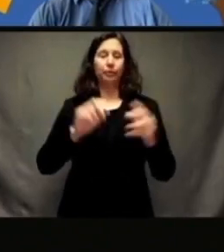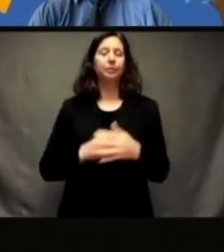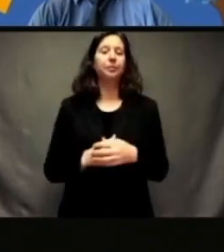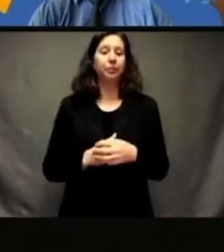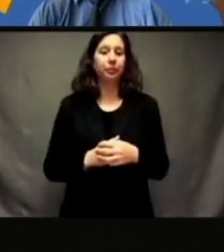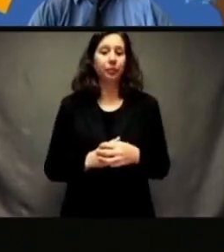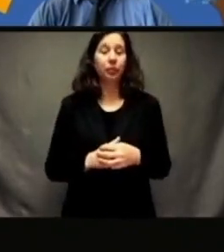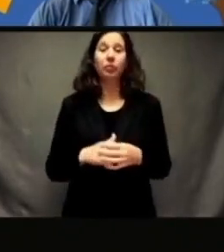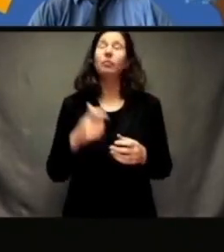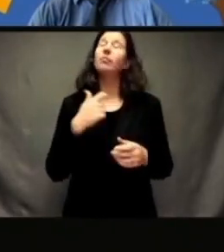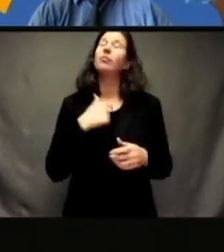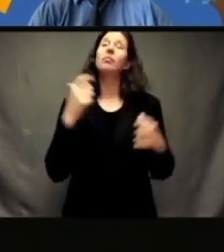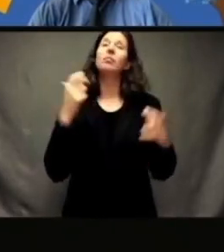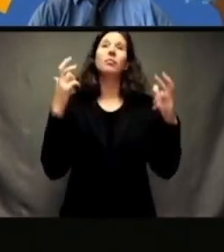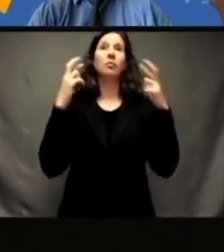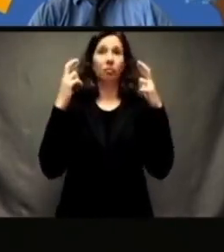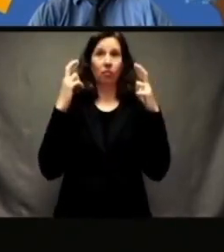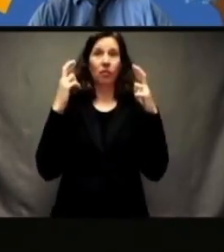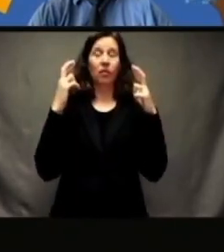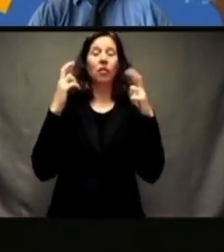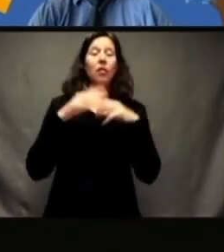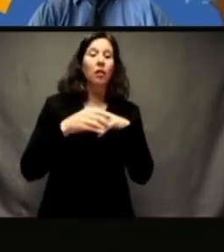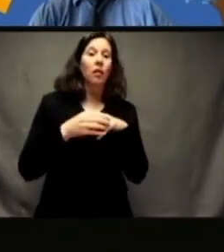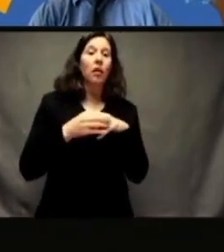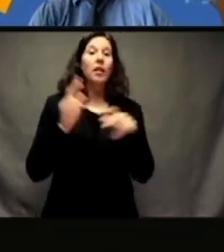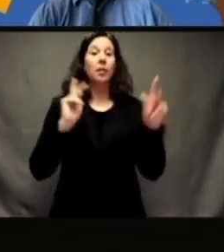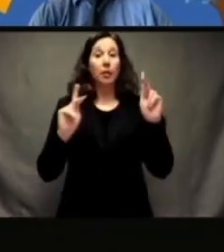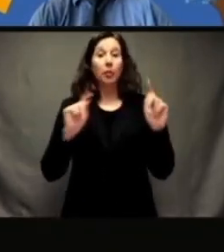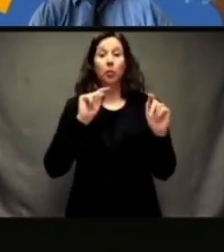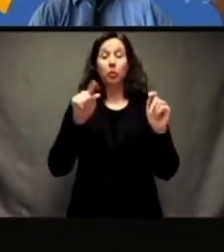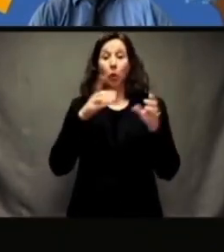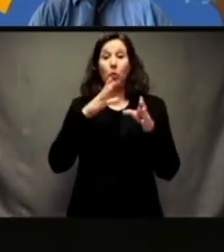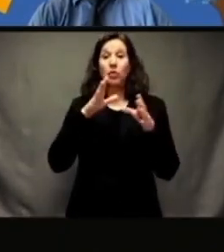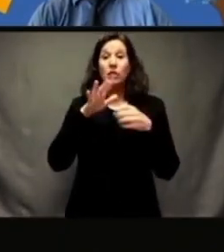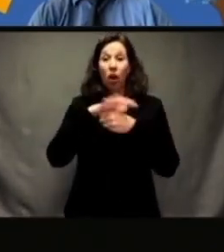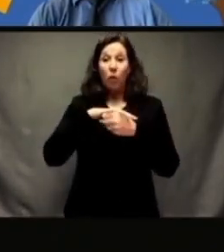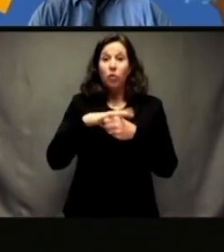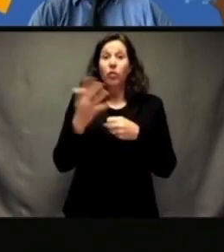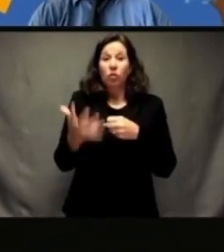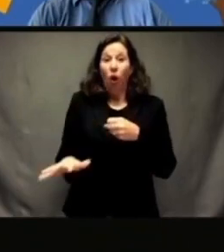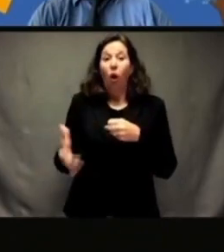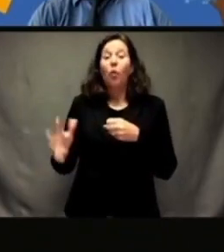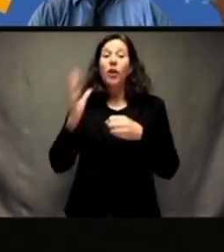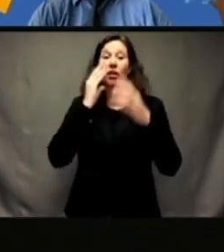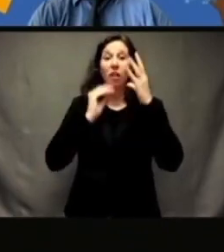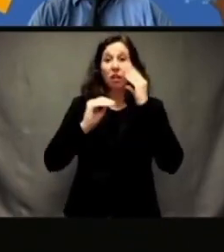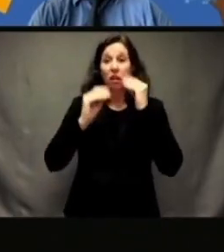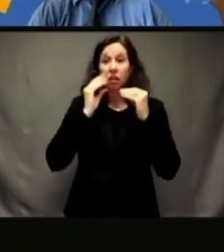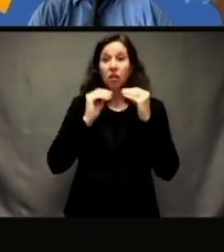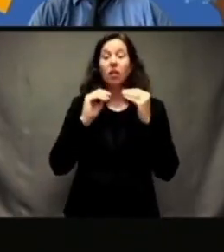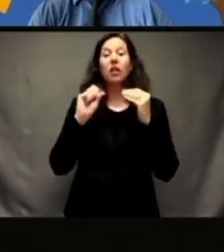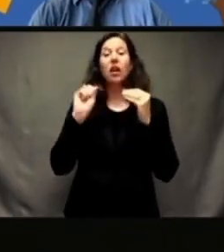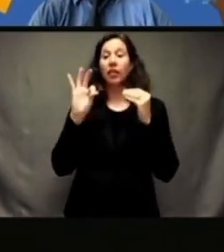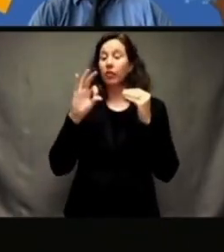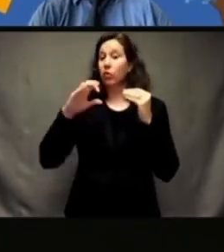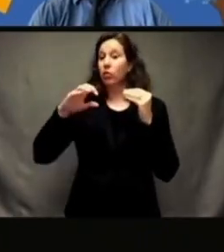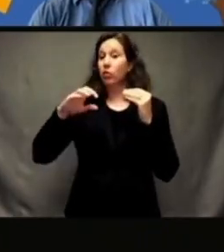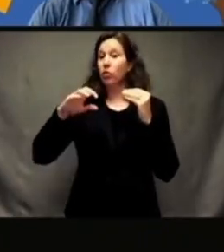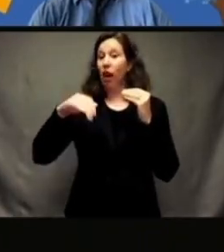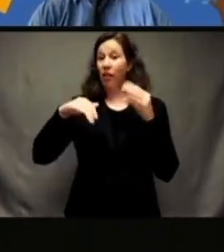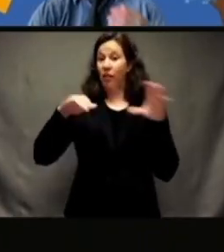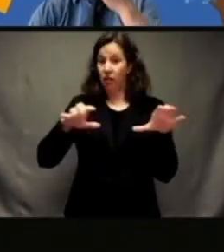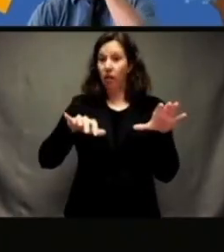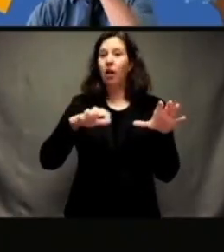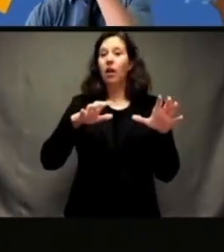I hope that people that are with us have already done this. And if you haven't do that, I'm going